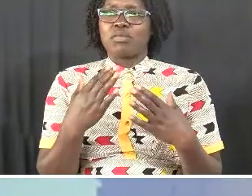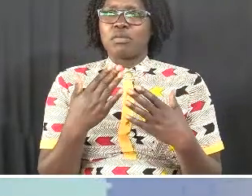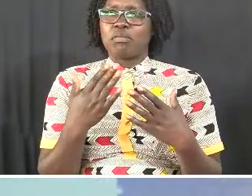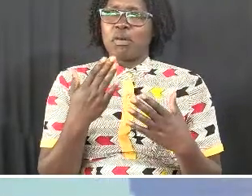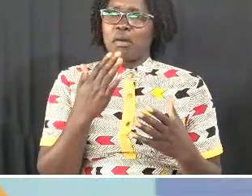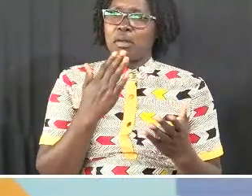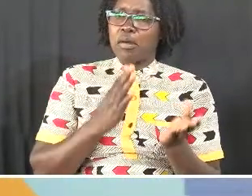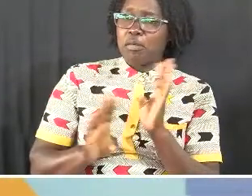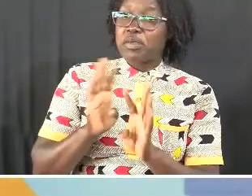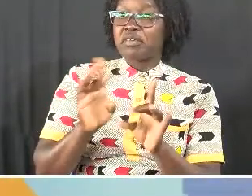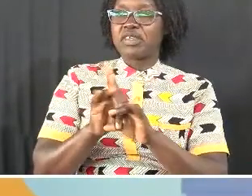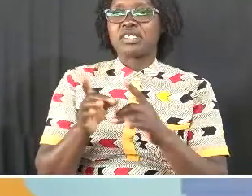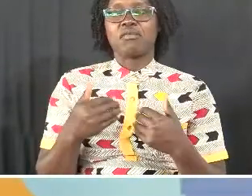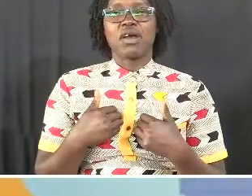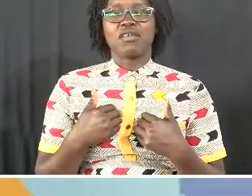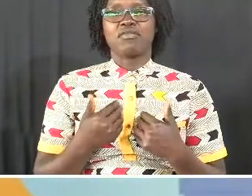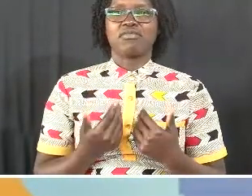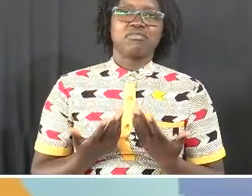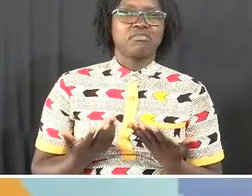hiyo hapa tu humu ndani.